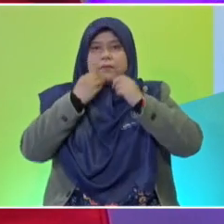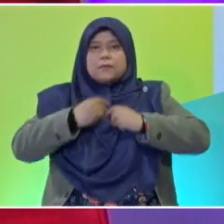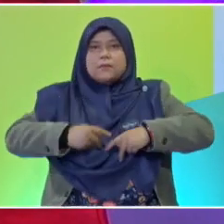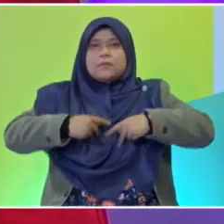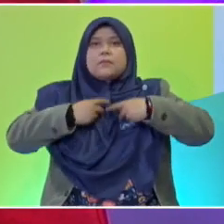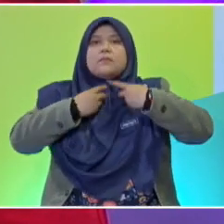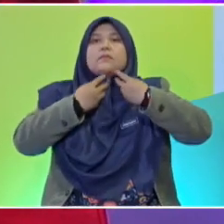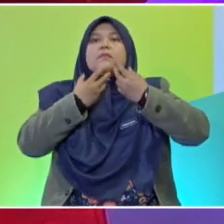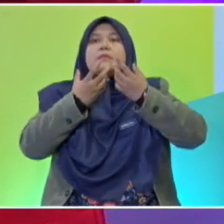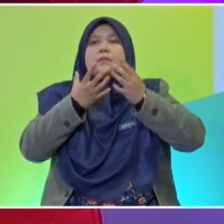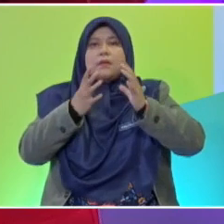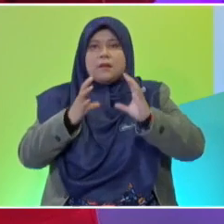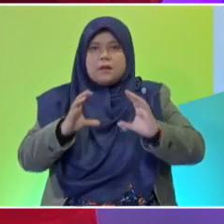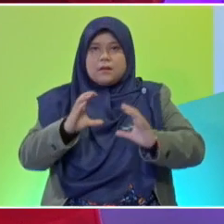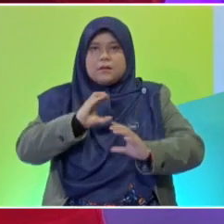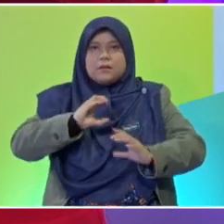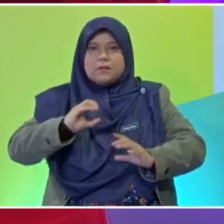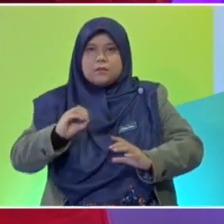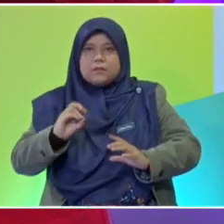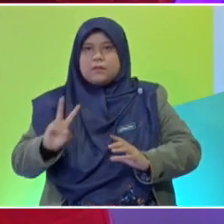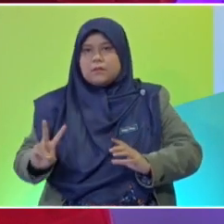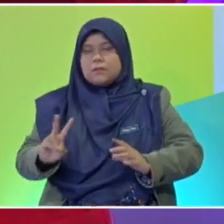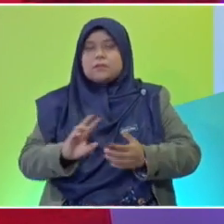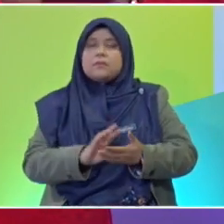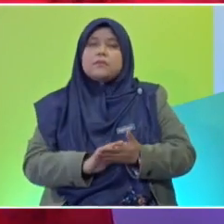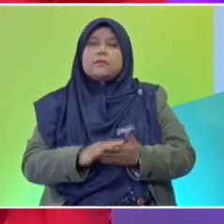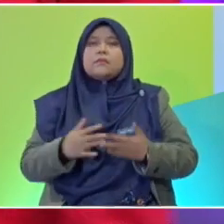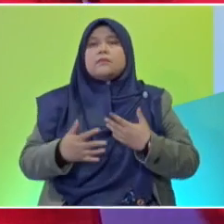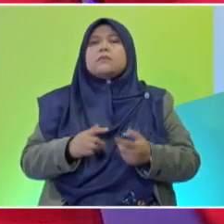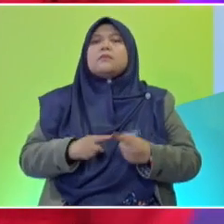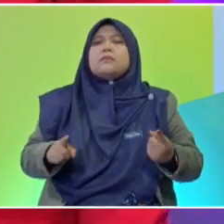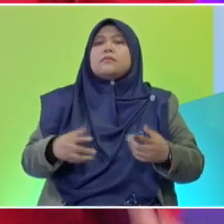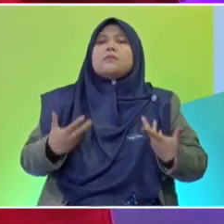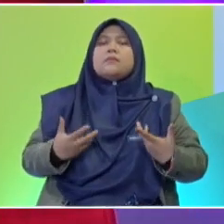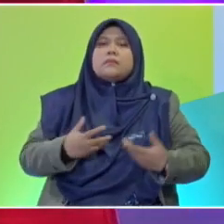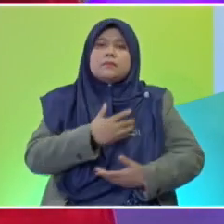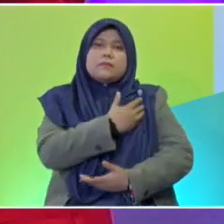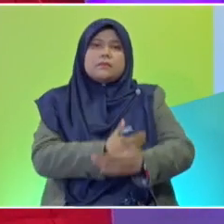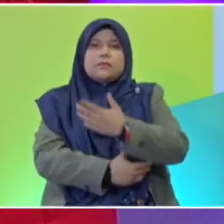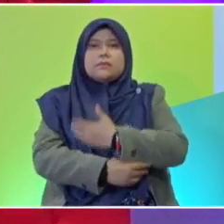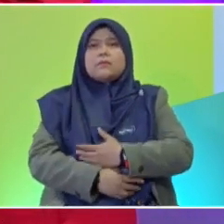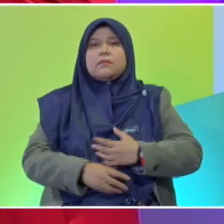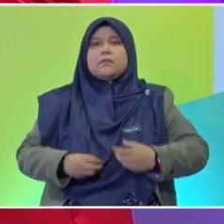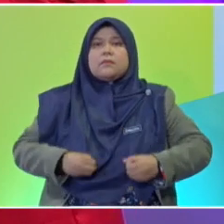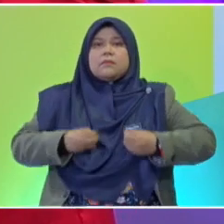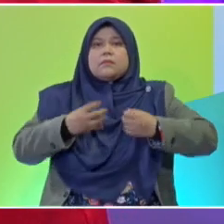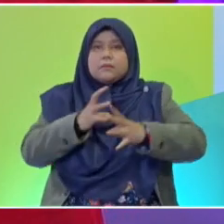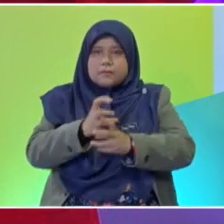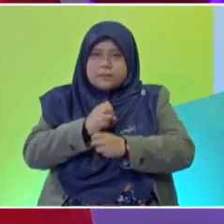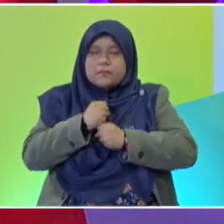to the trachea and out through the nose. But what about other parts of the body? How can they get the oxygen that we